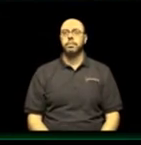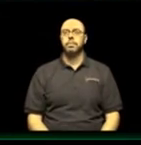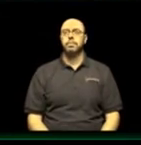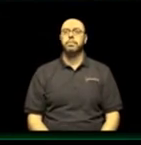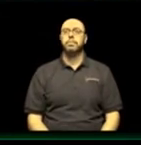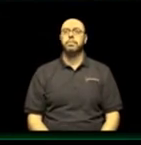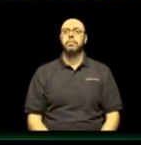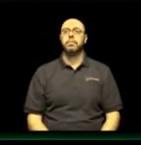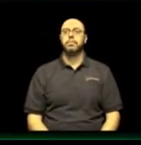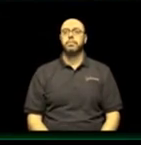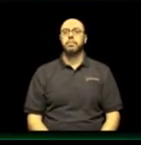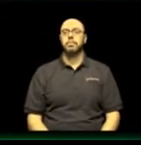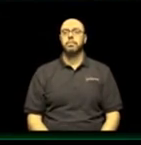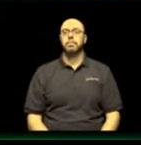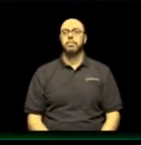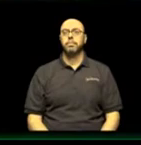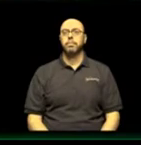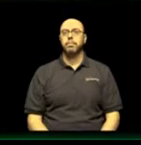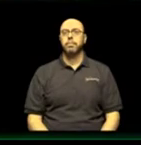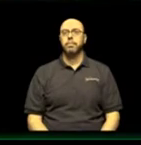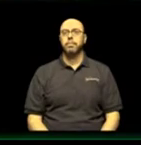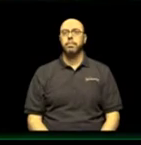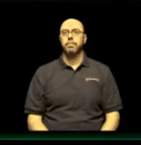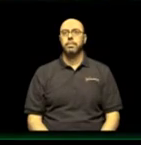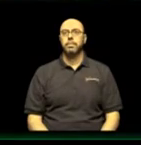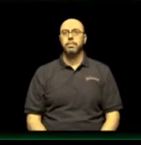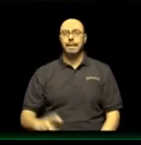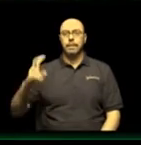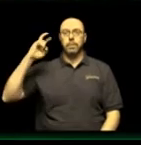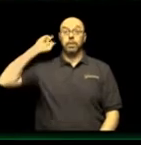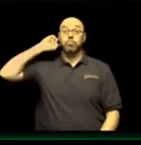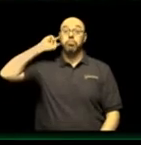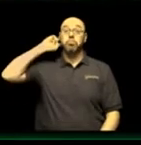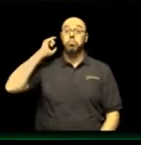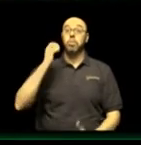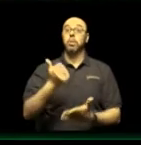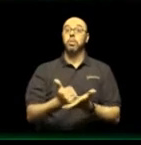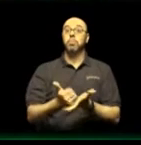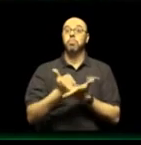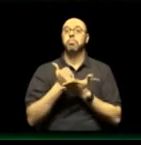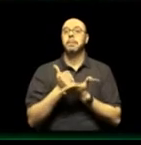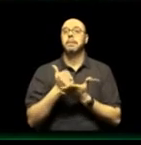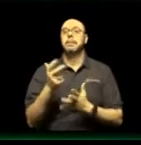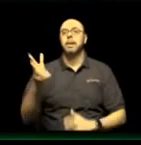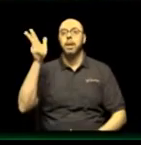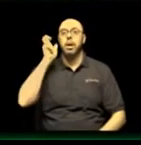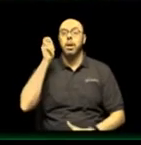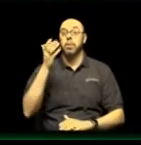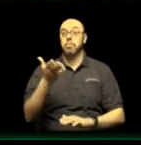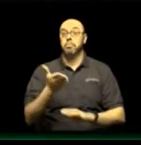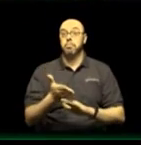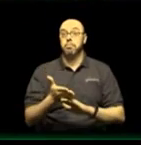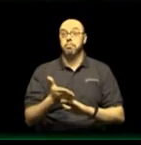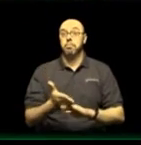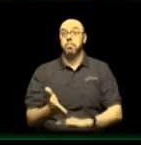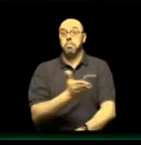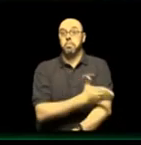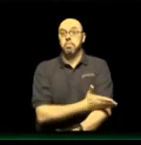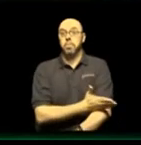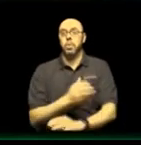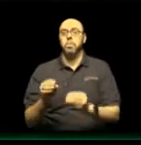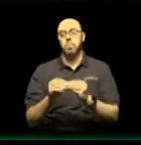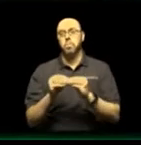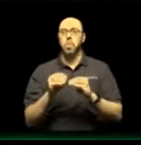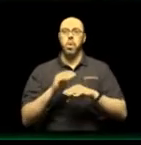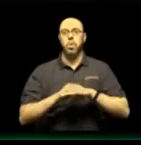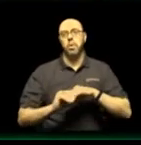really improved your life now? Cochlear helped me to hear better, make me more